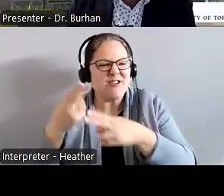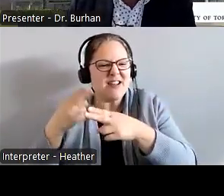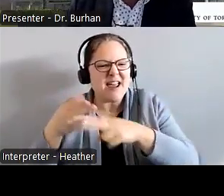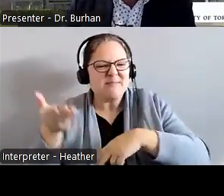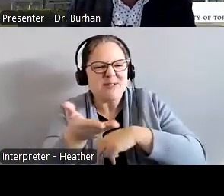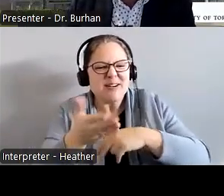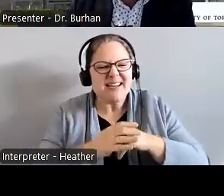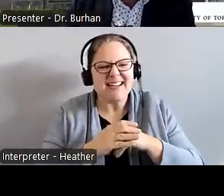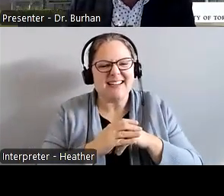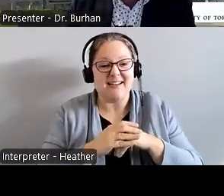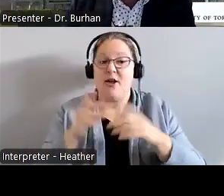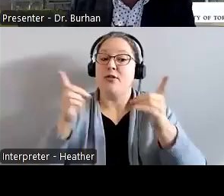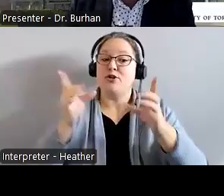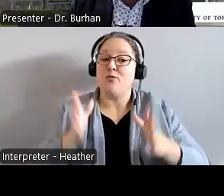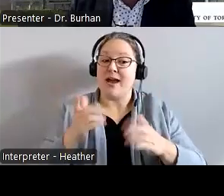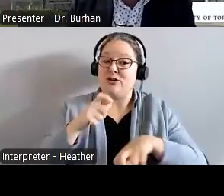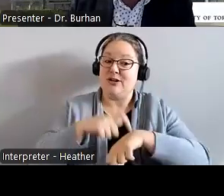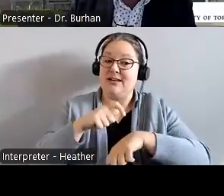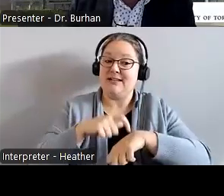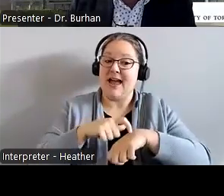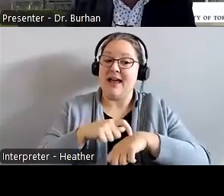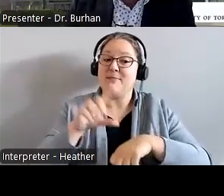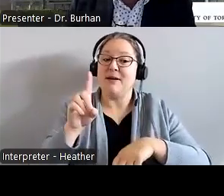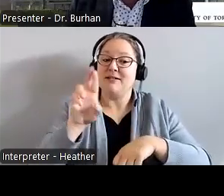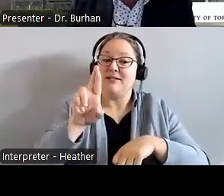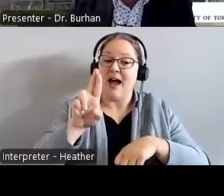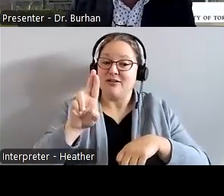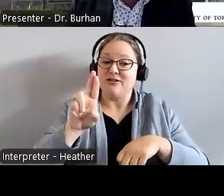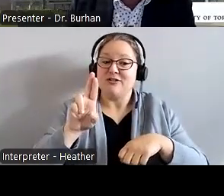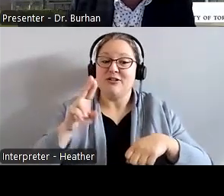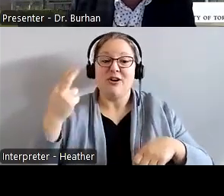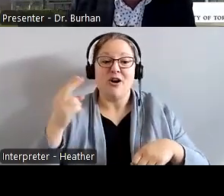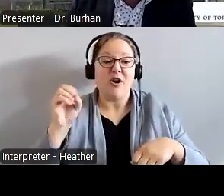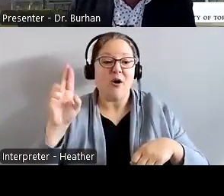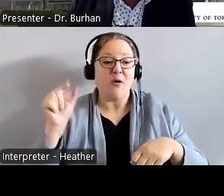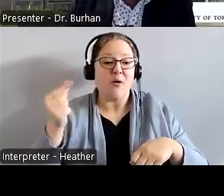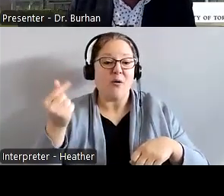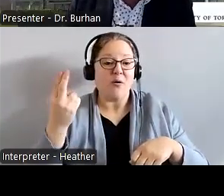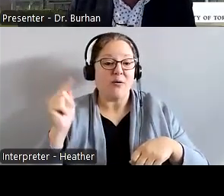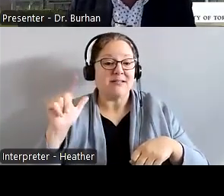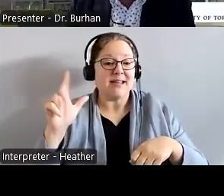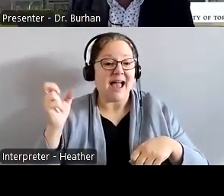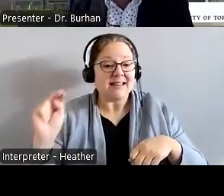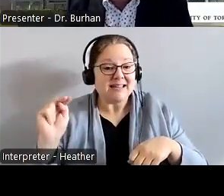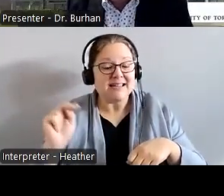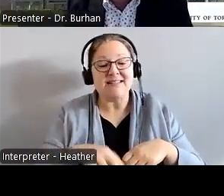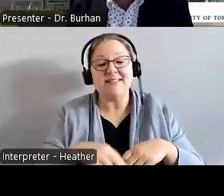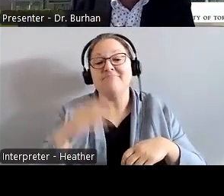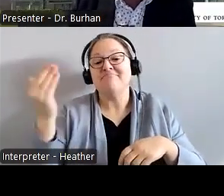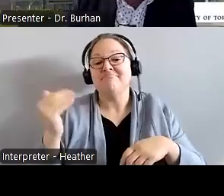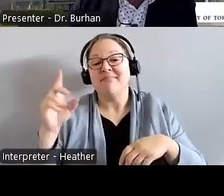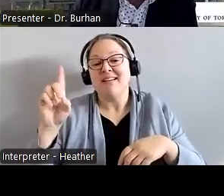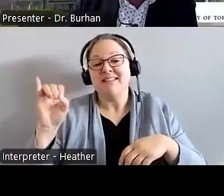The director at the time was Dr. Rory Hotalan and then Sudha Giovanni. I did have chief residents that maybe some